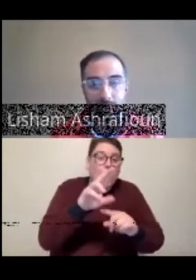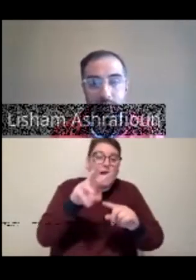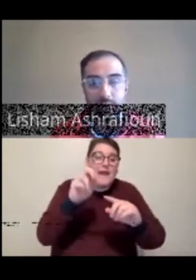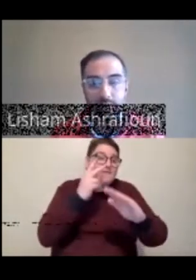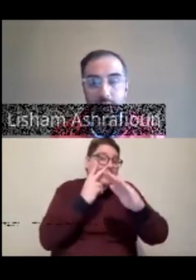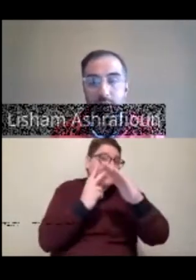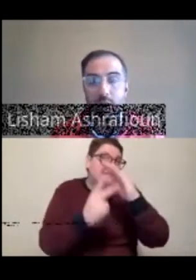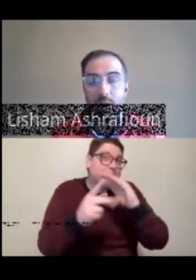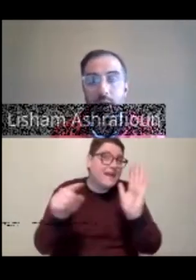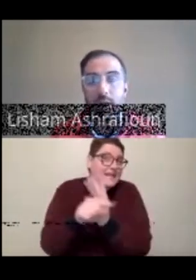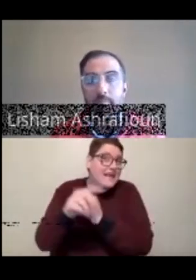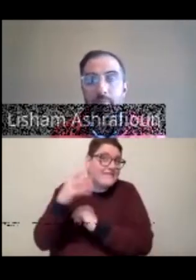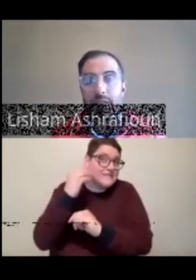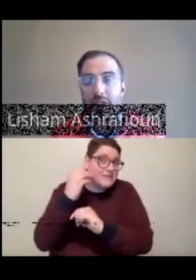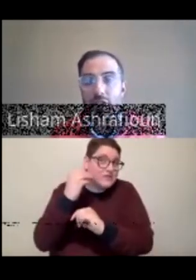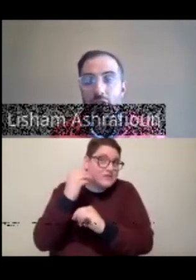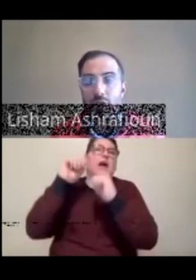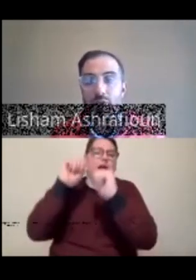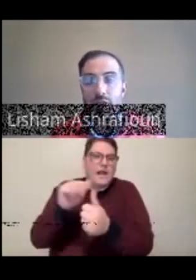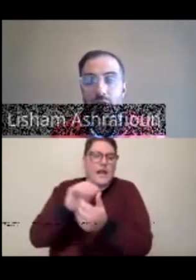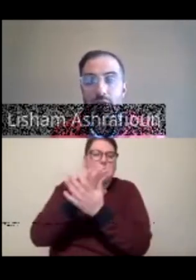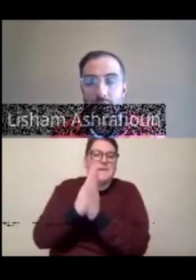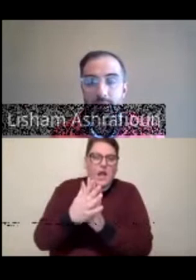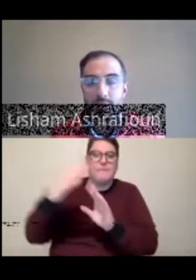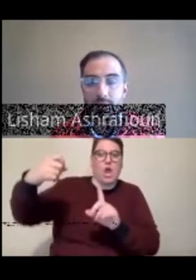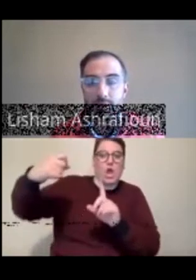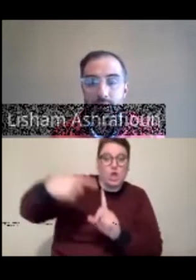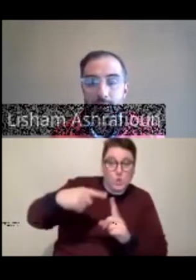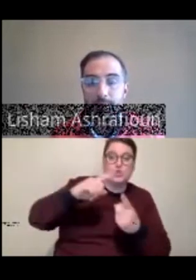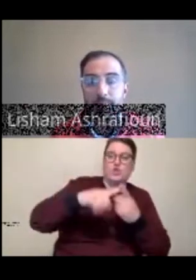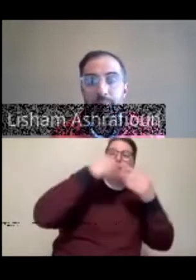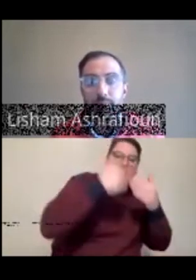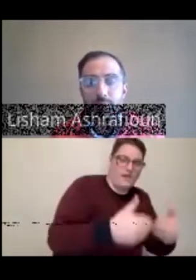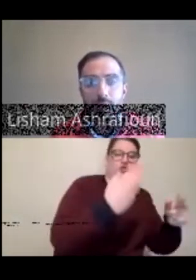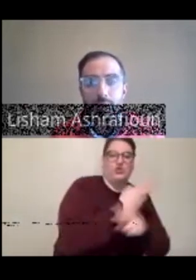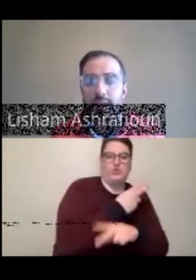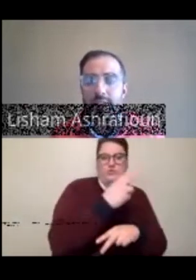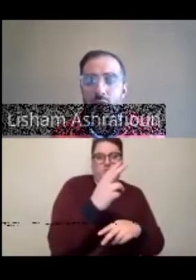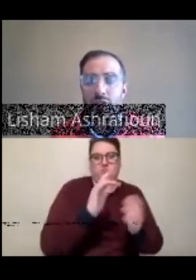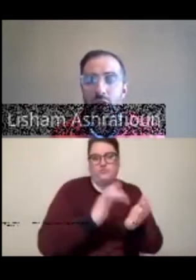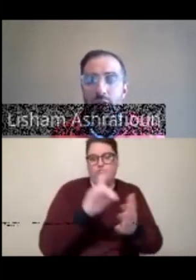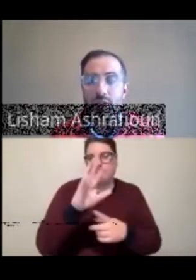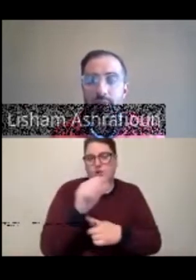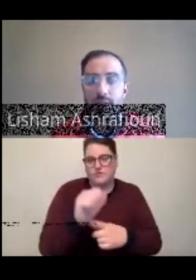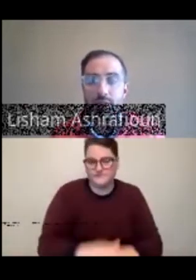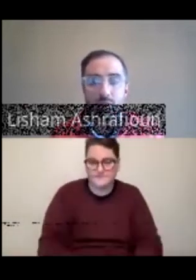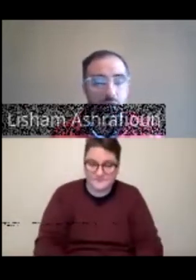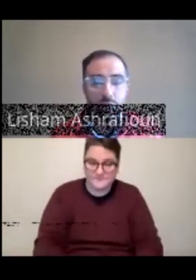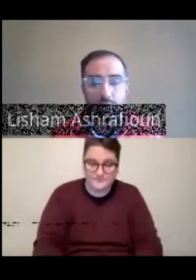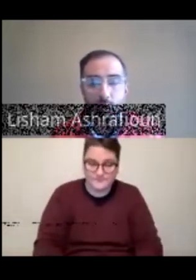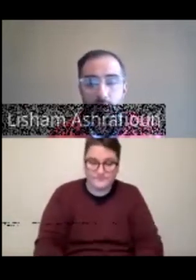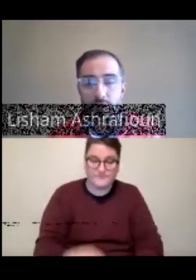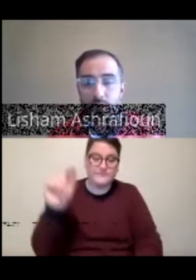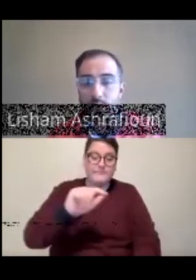negative experiences can become conditioned cues to use the substances. And as a result, substance use